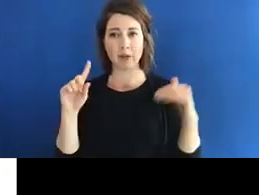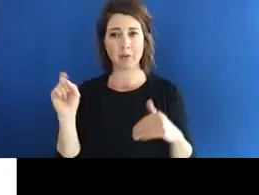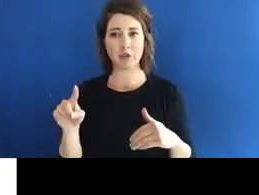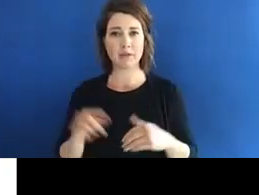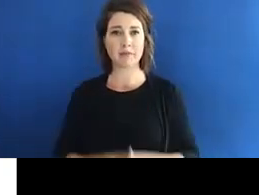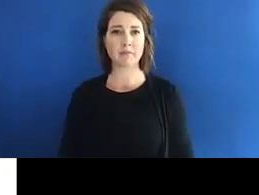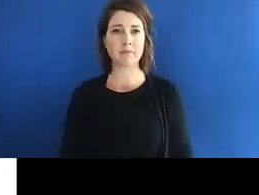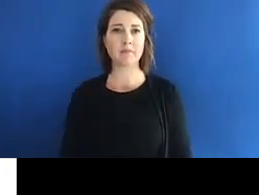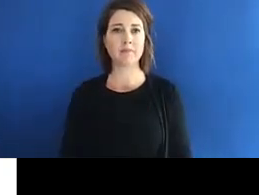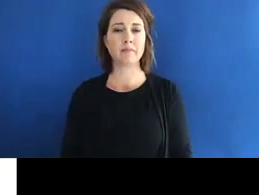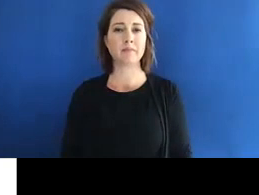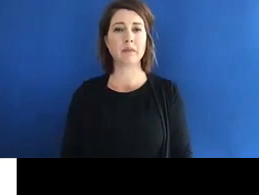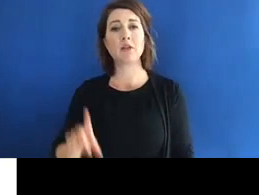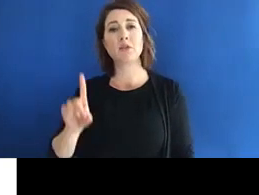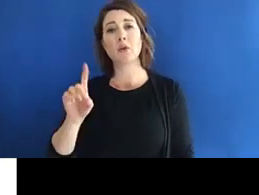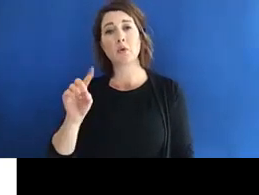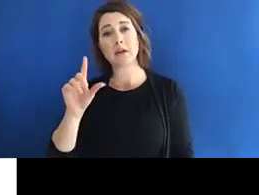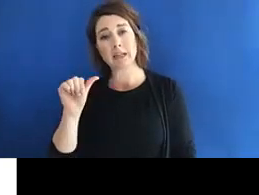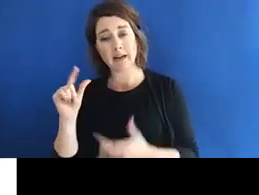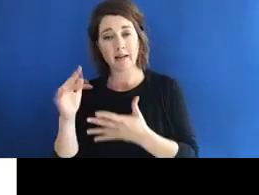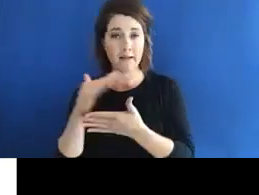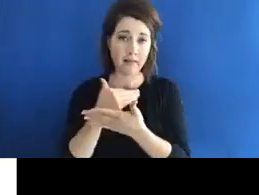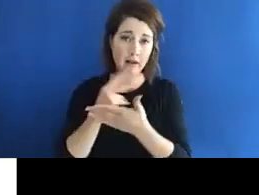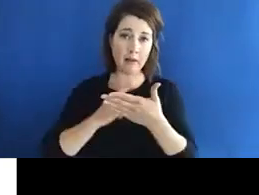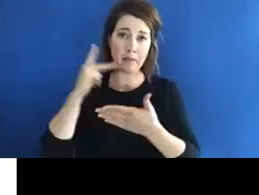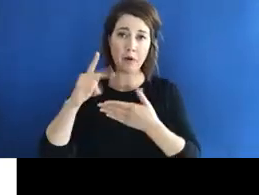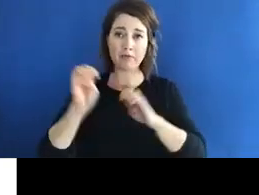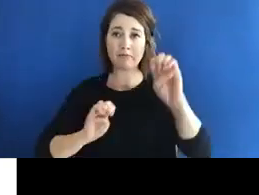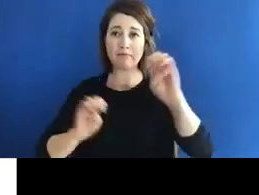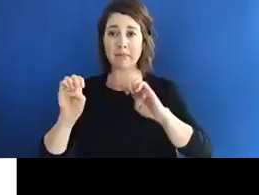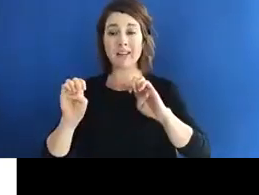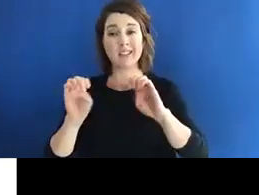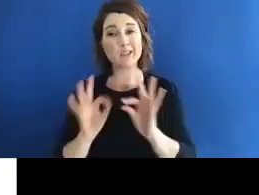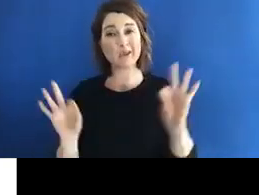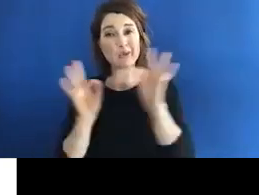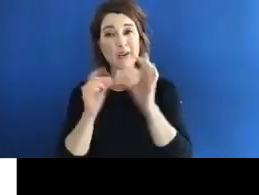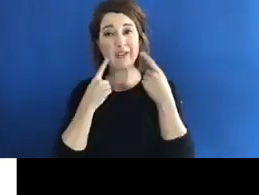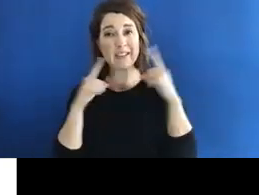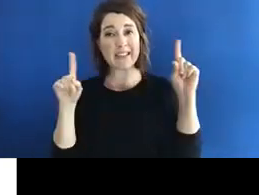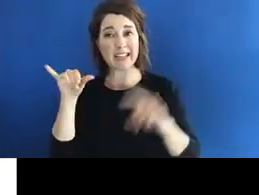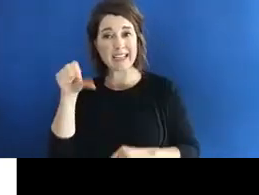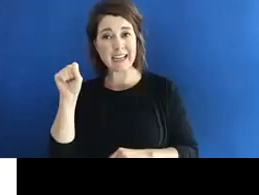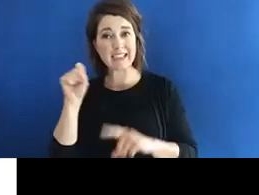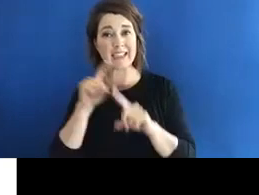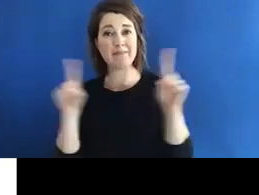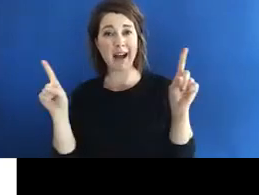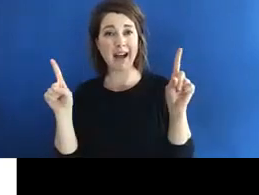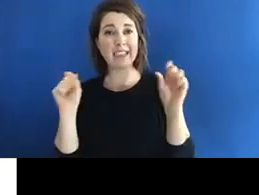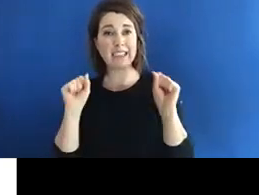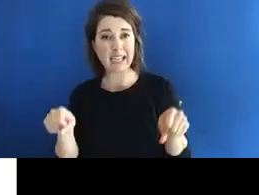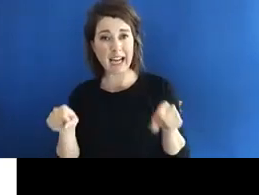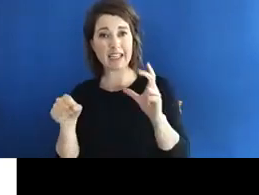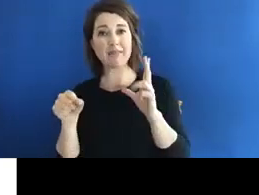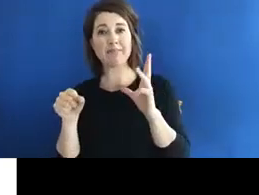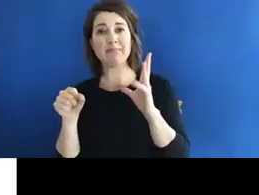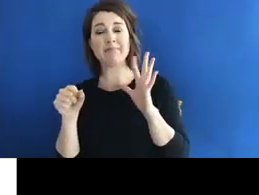While data collection and program evaluation are critical to our success, they can come at a cost. Knowing that internal